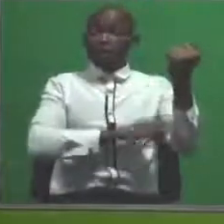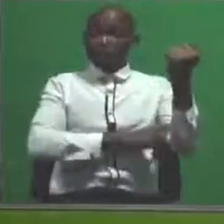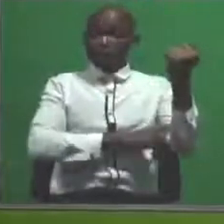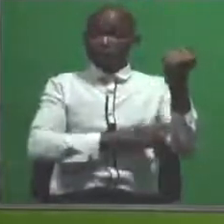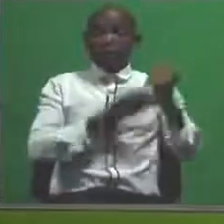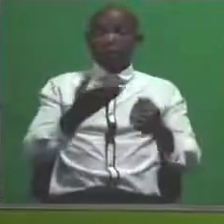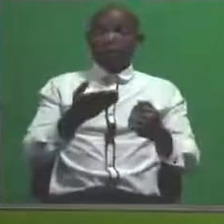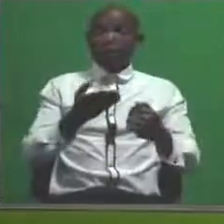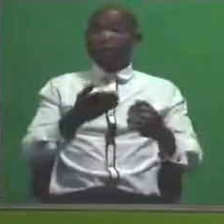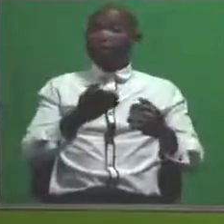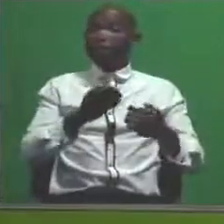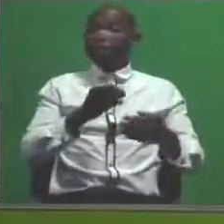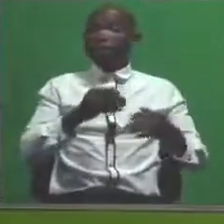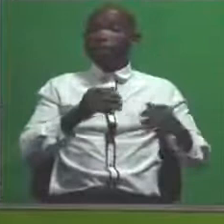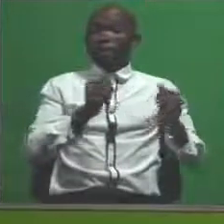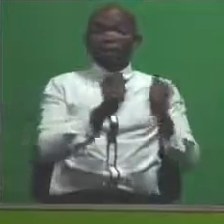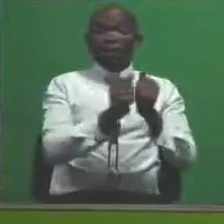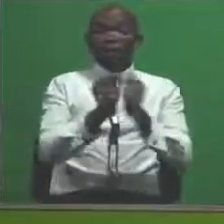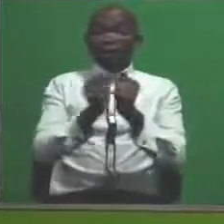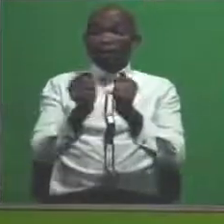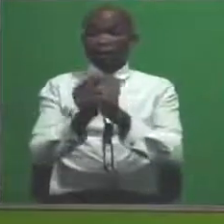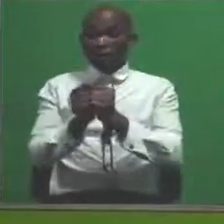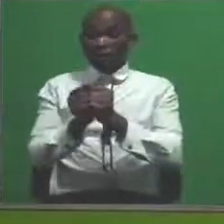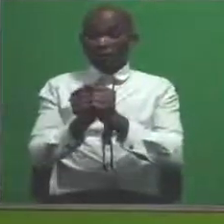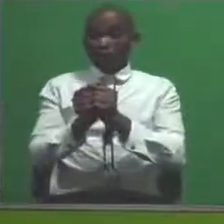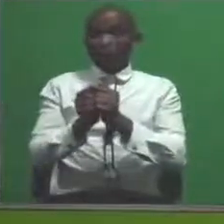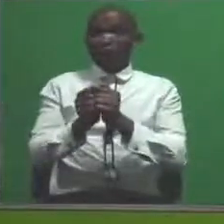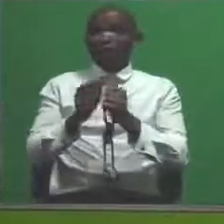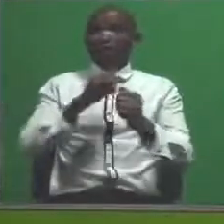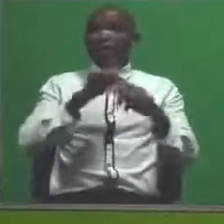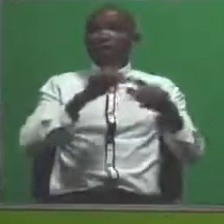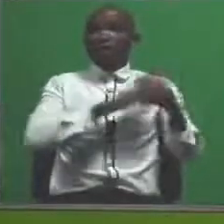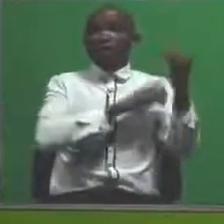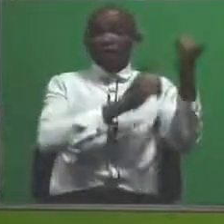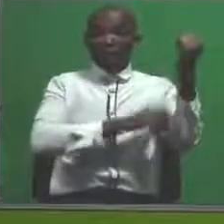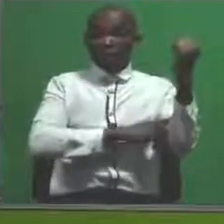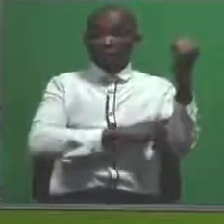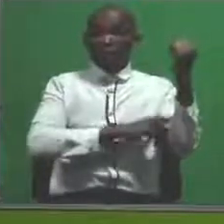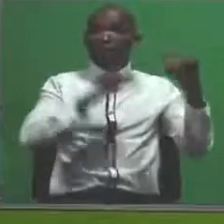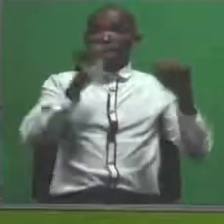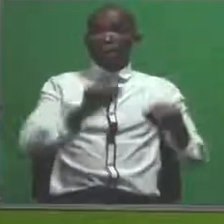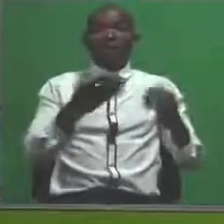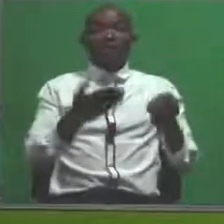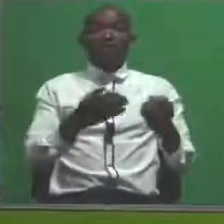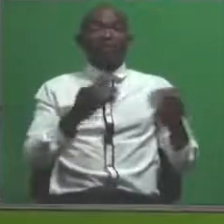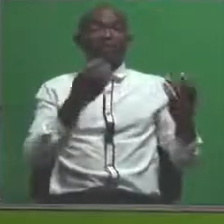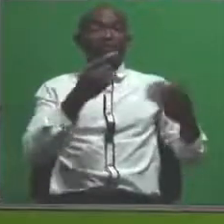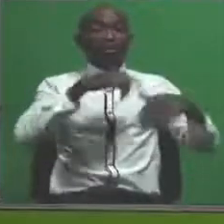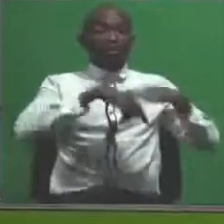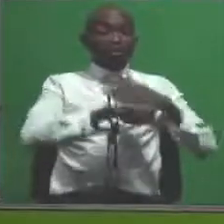to react. Therefore, all of these you see here, I have A and B. They must